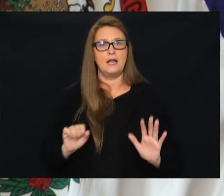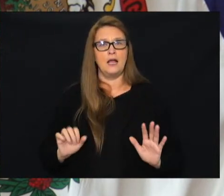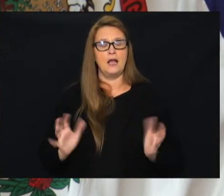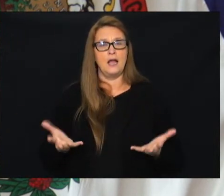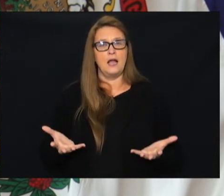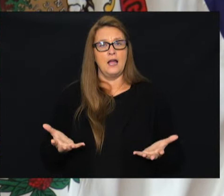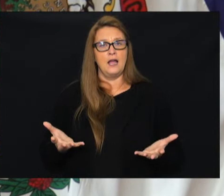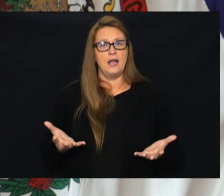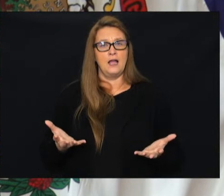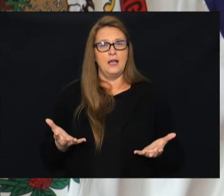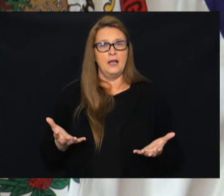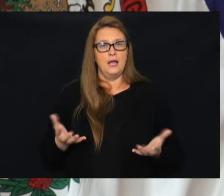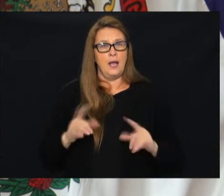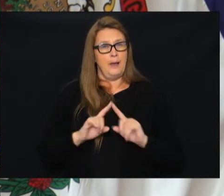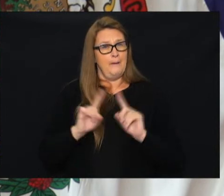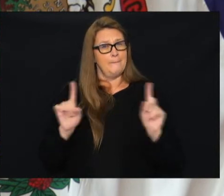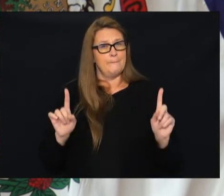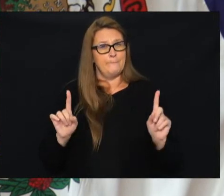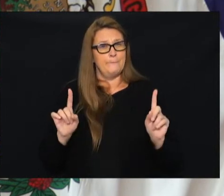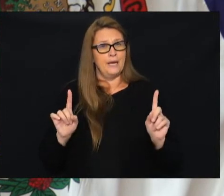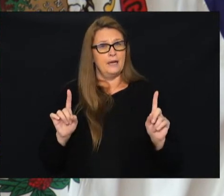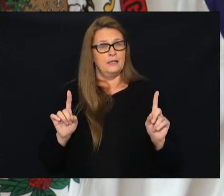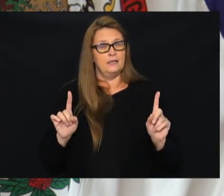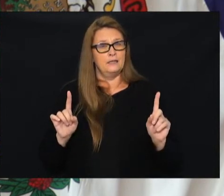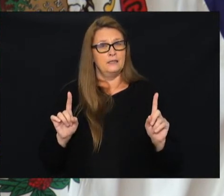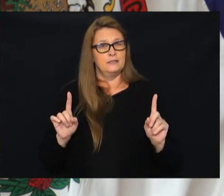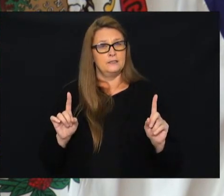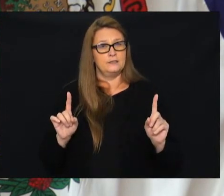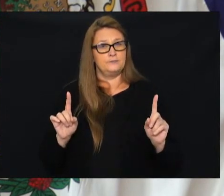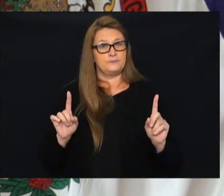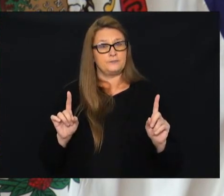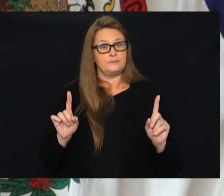You know, from the standpoint of